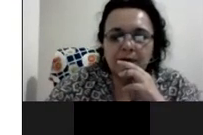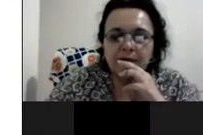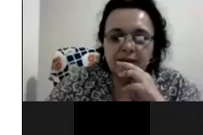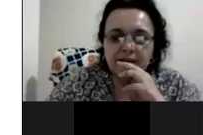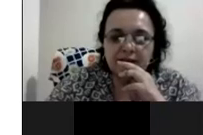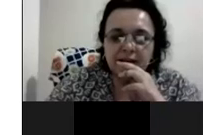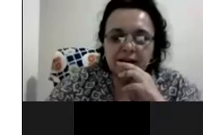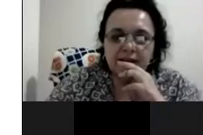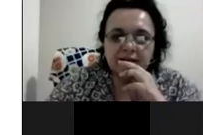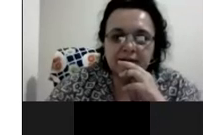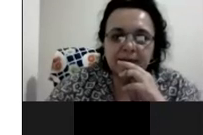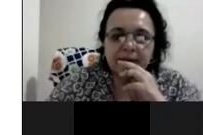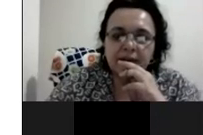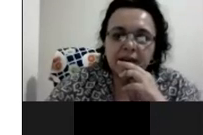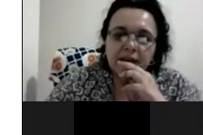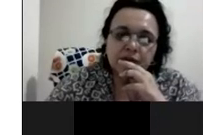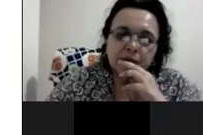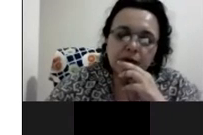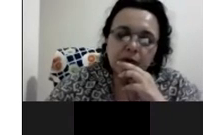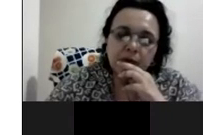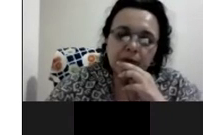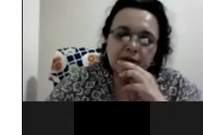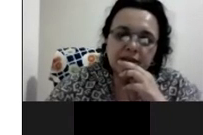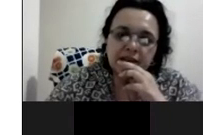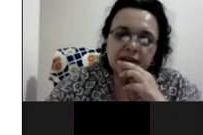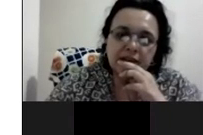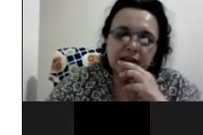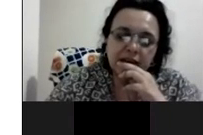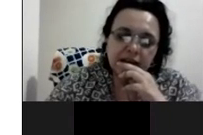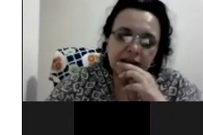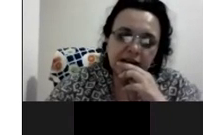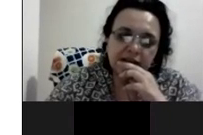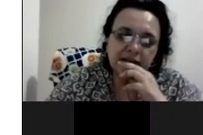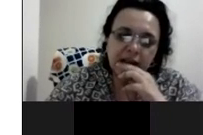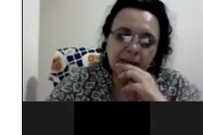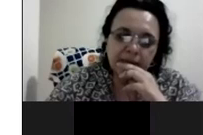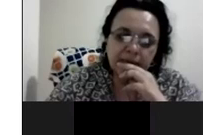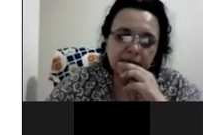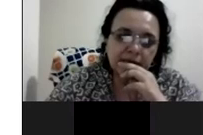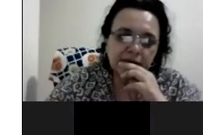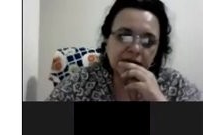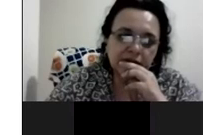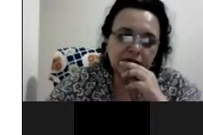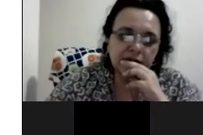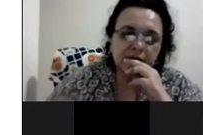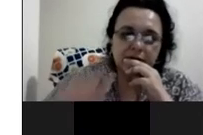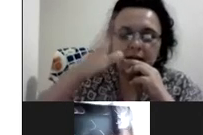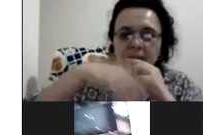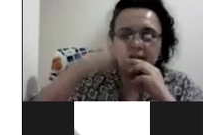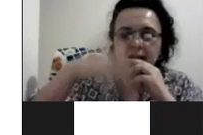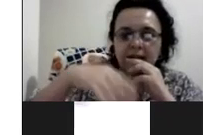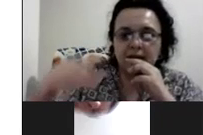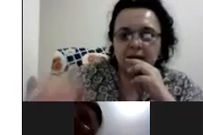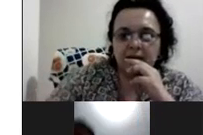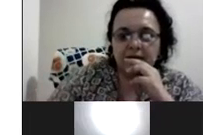Today we will finish the class. Tomorrow we will see the exam. Just read